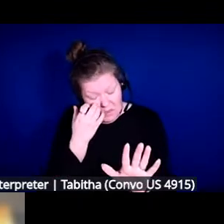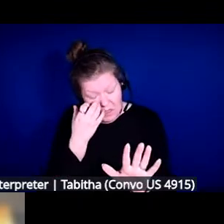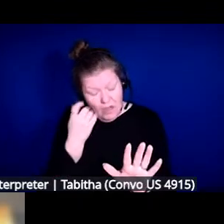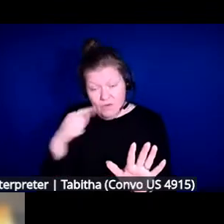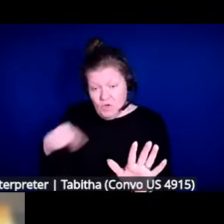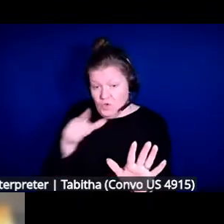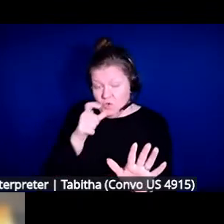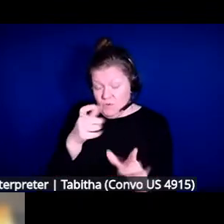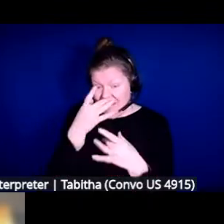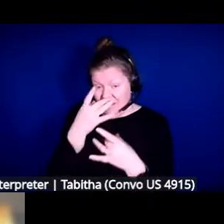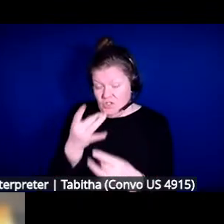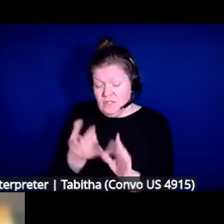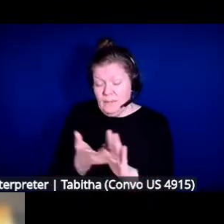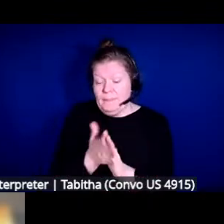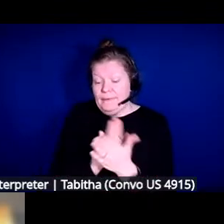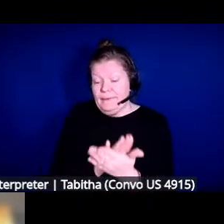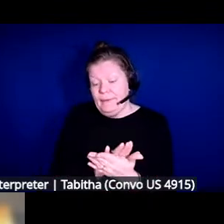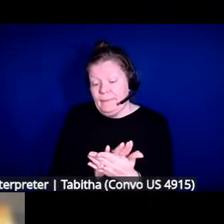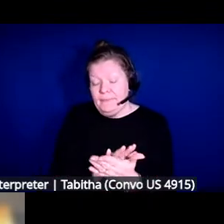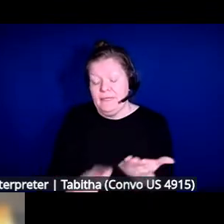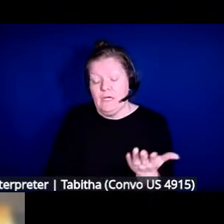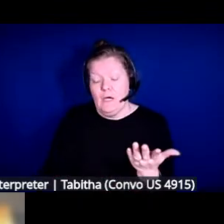you who are interested in becoming